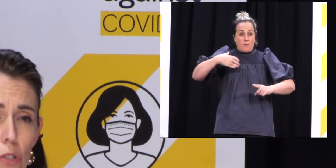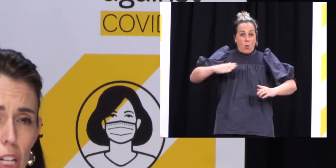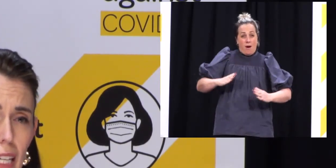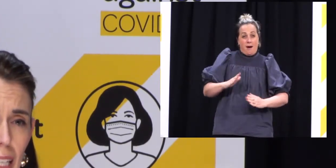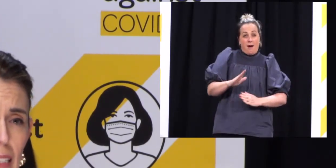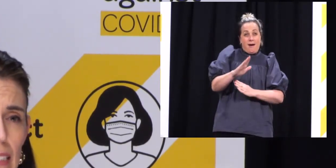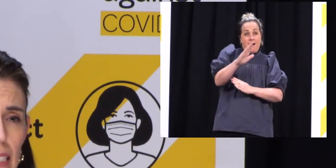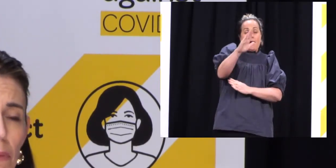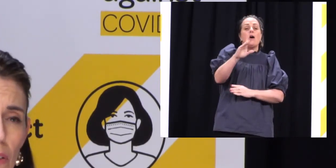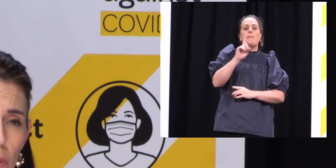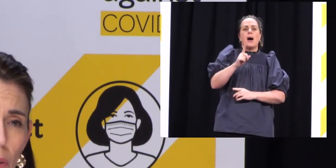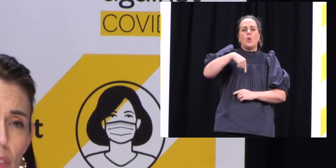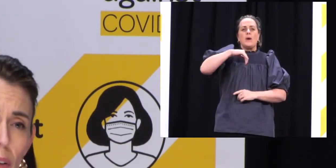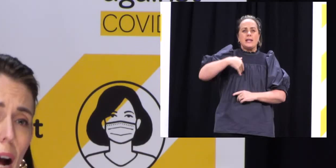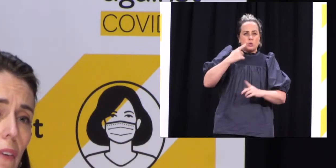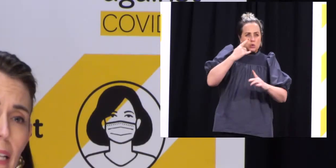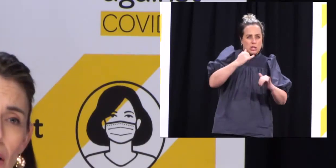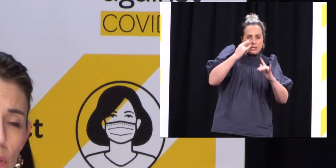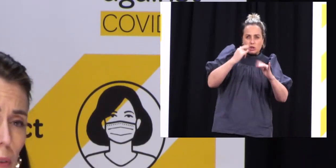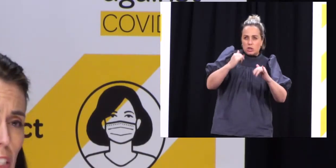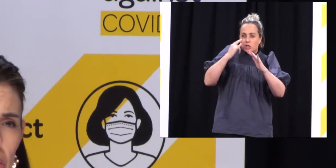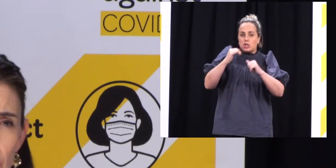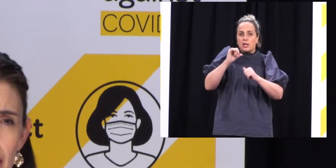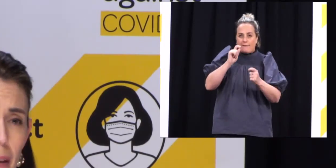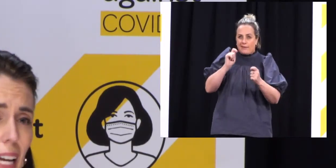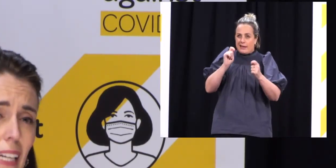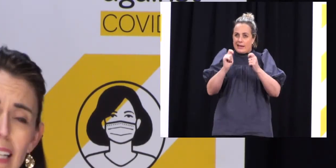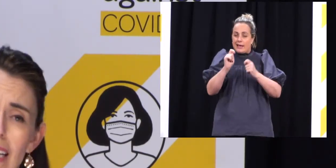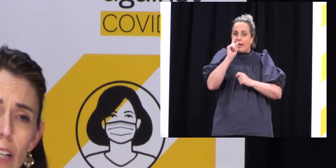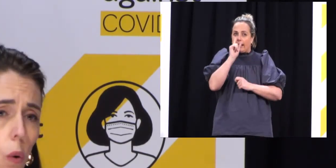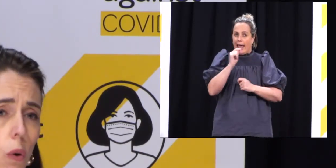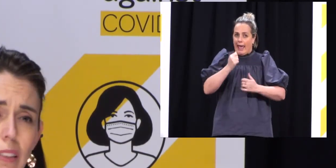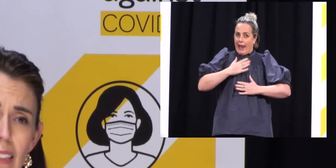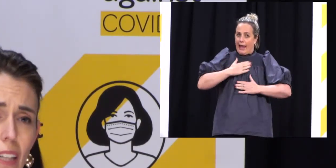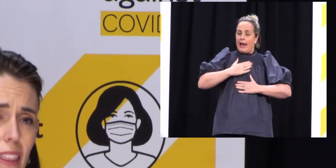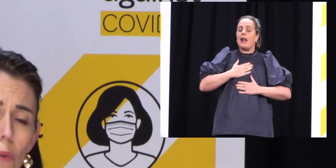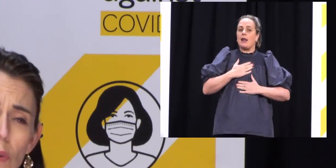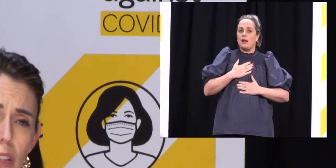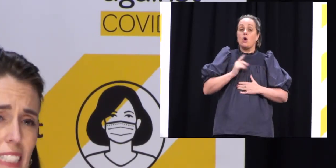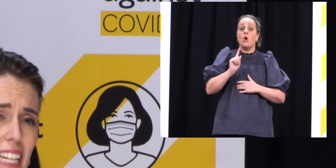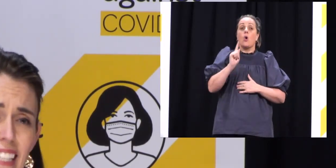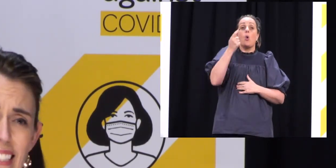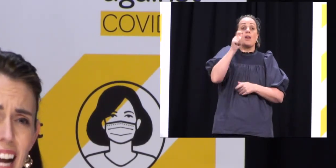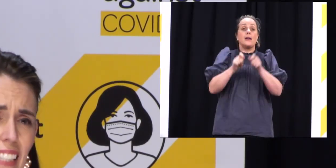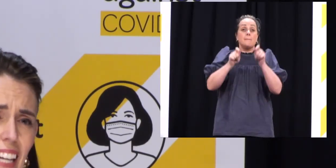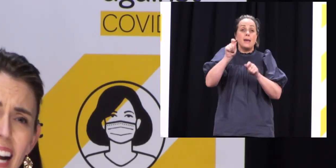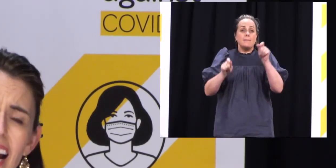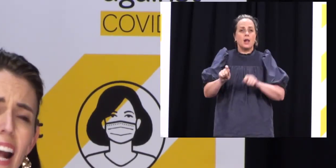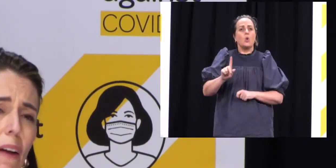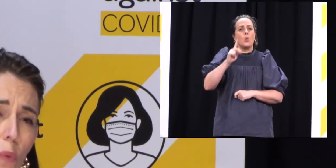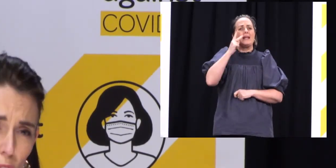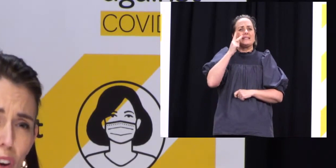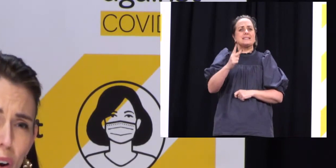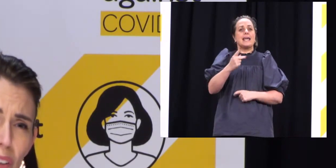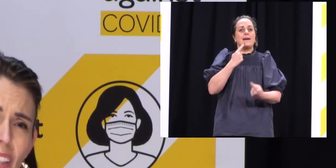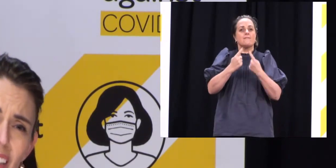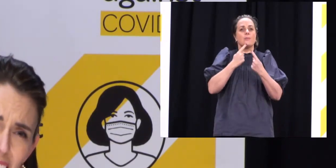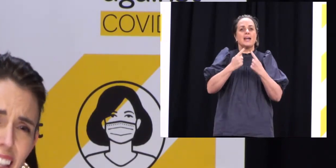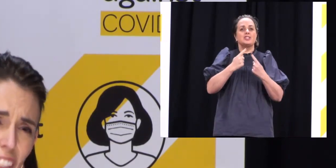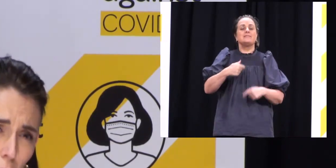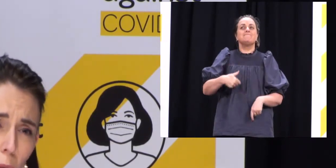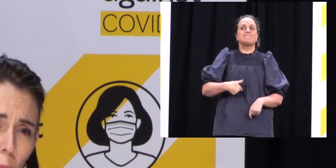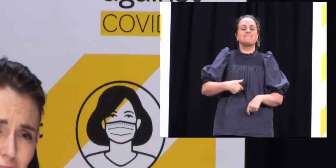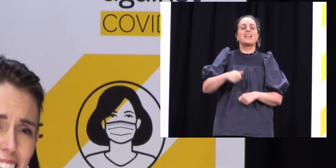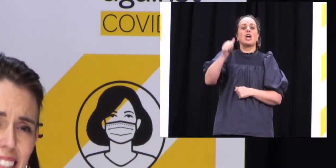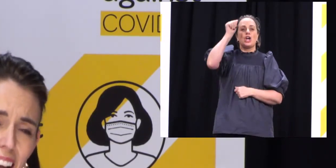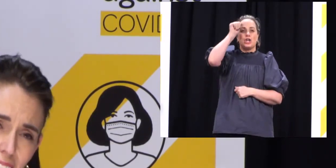to keep checking in to see whether or not there are any alterations we can make. Aucklanders, I think, will see this data and will know